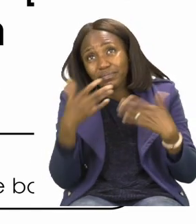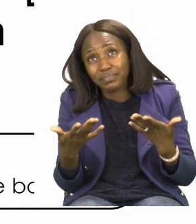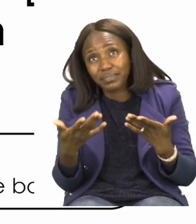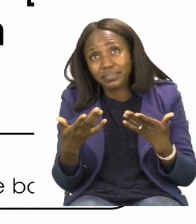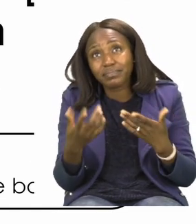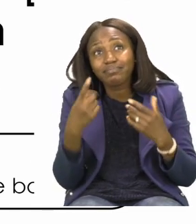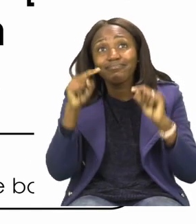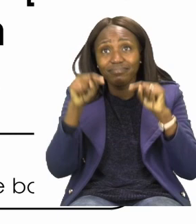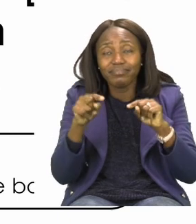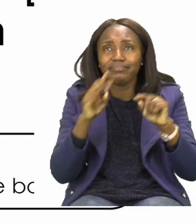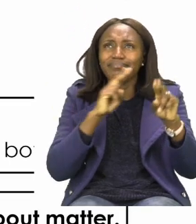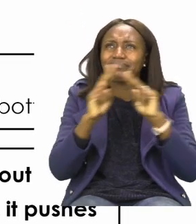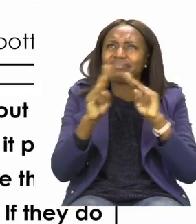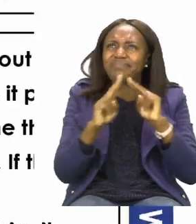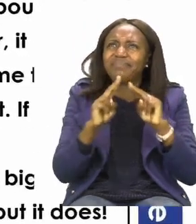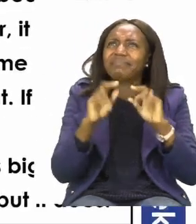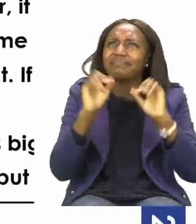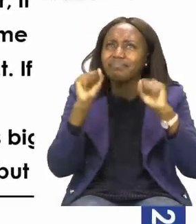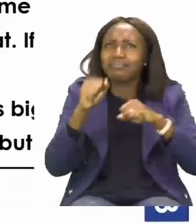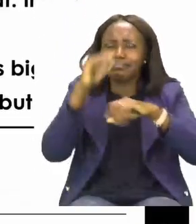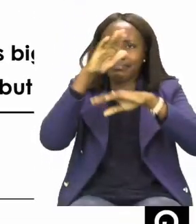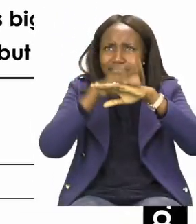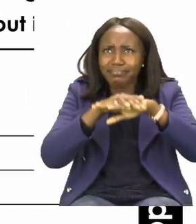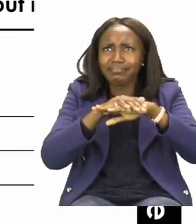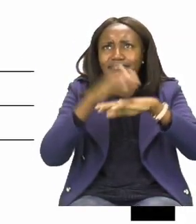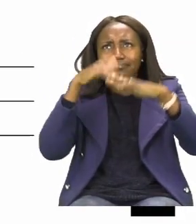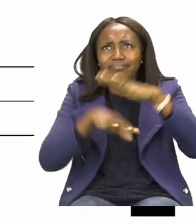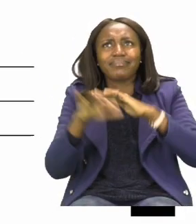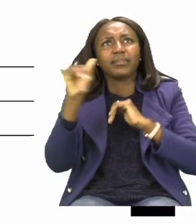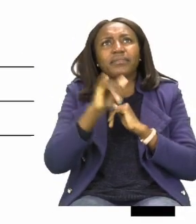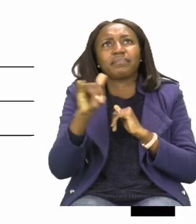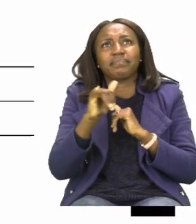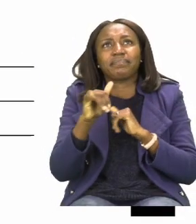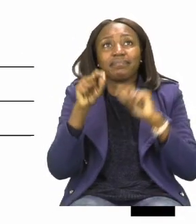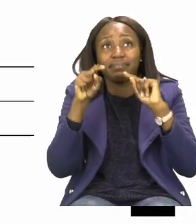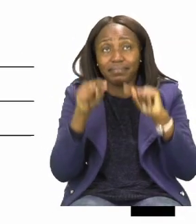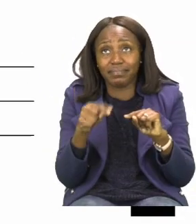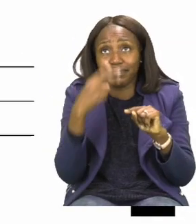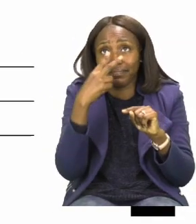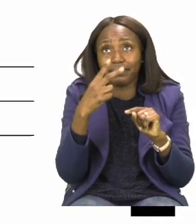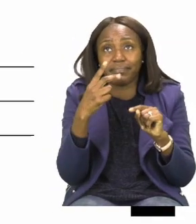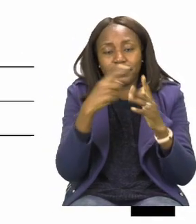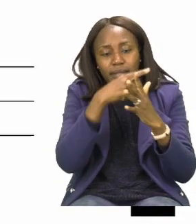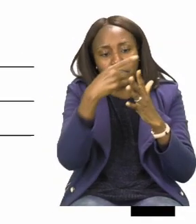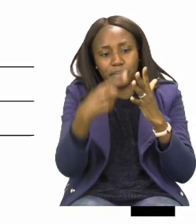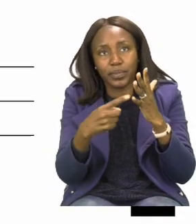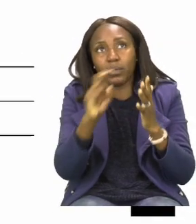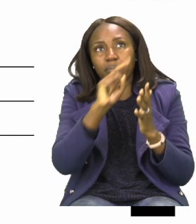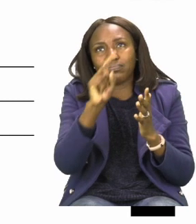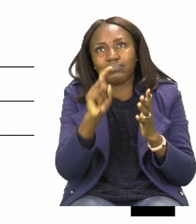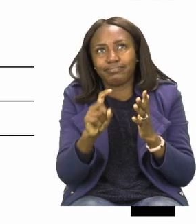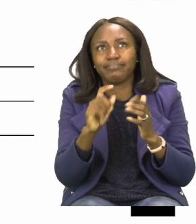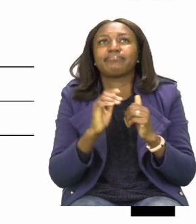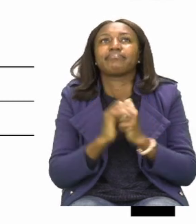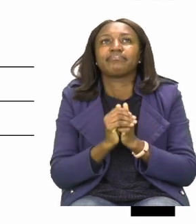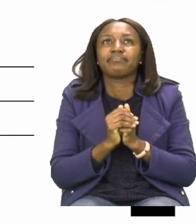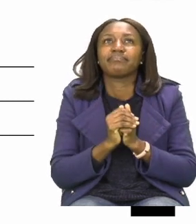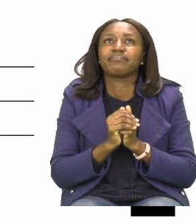Now that we have read our comprehension a first time, let's now take a look at all the questions we need to